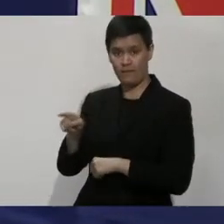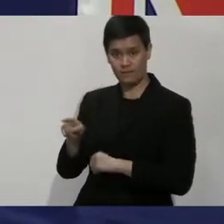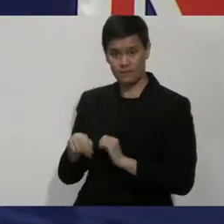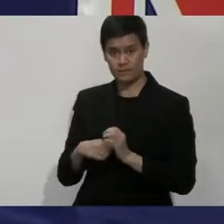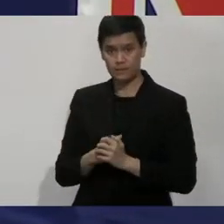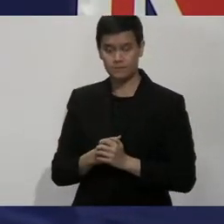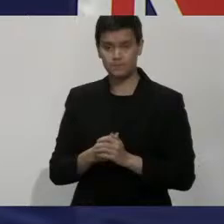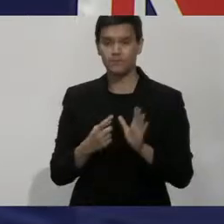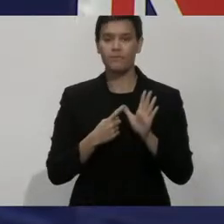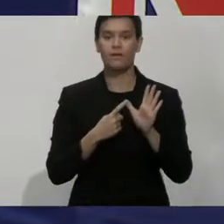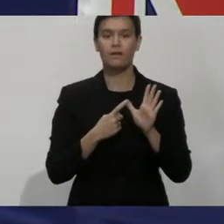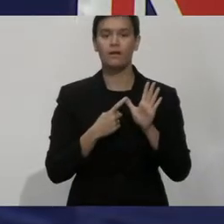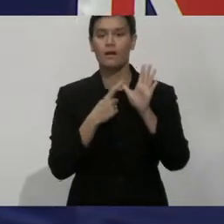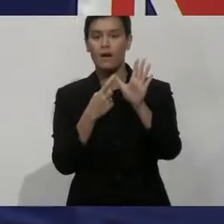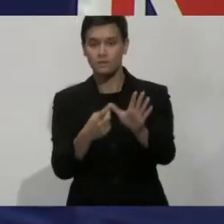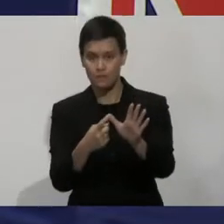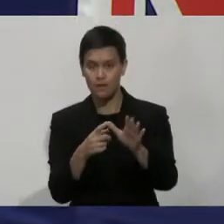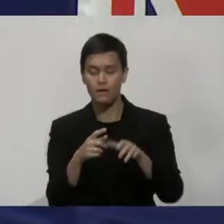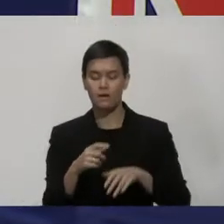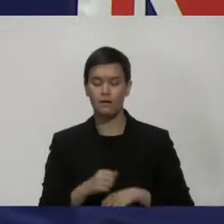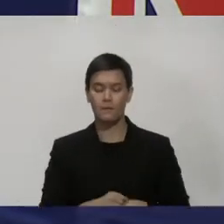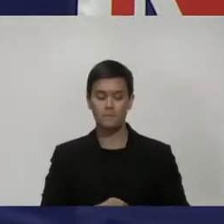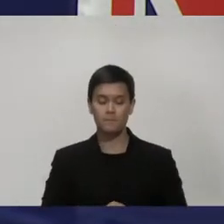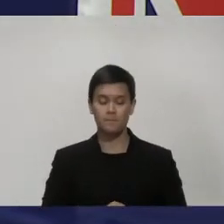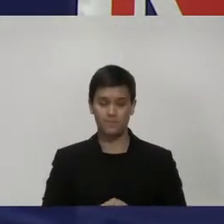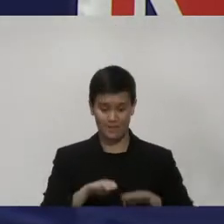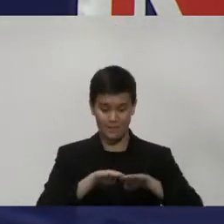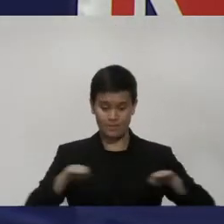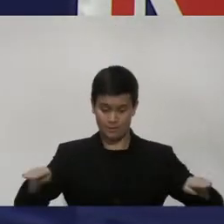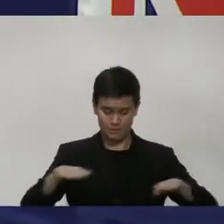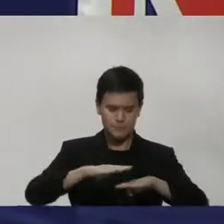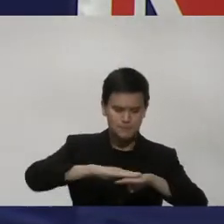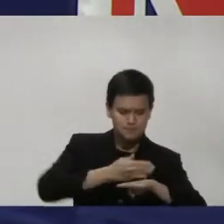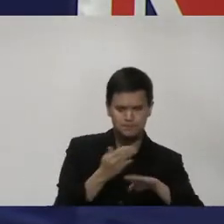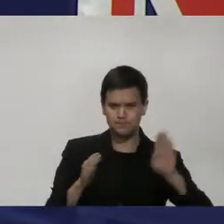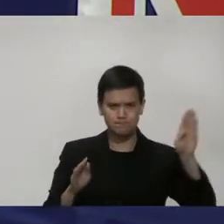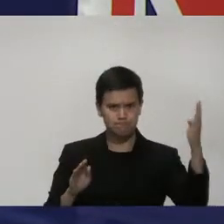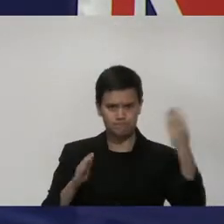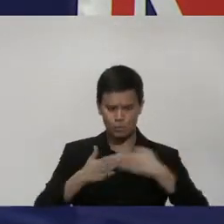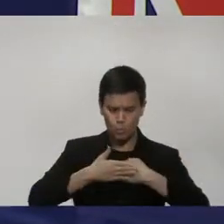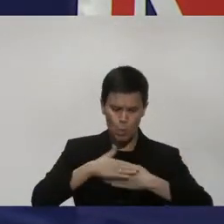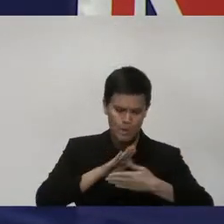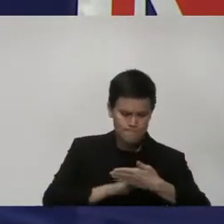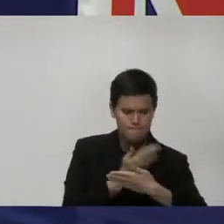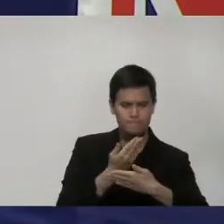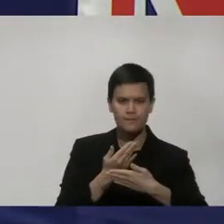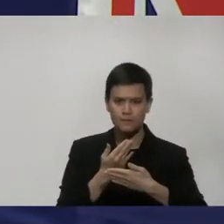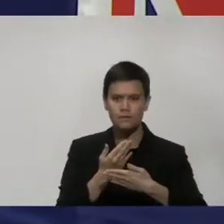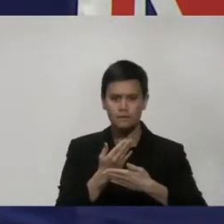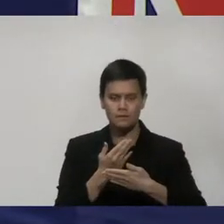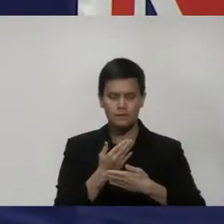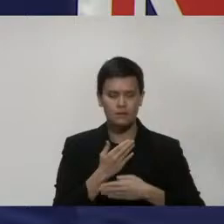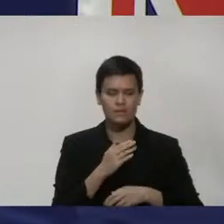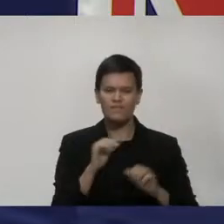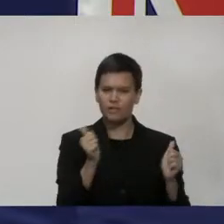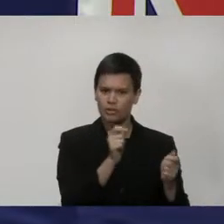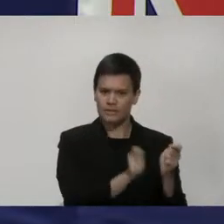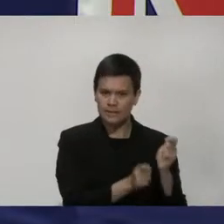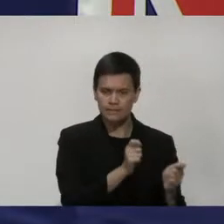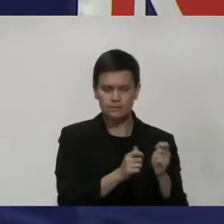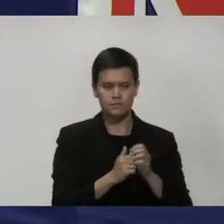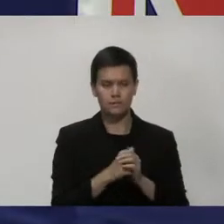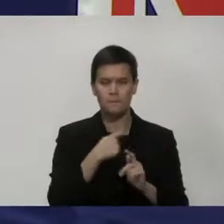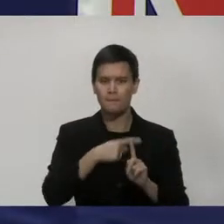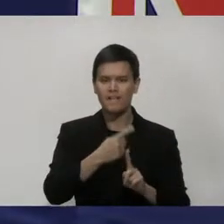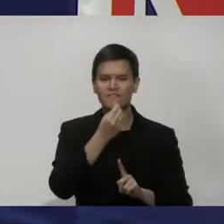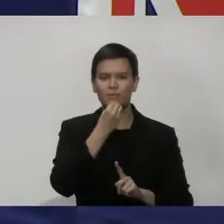contamination of a refrigerated product, which means it is more likely to be, and probably always was, person to person. What